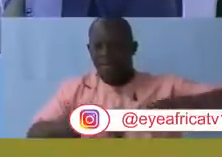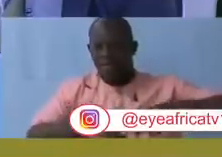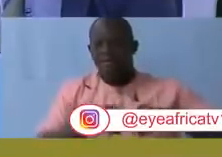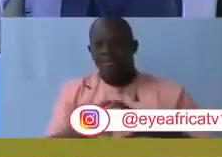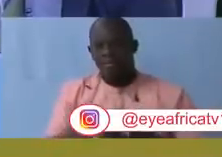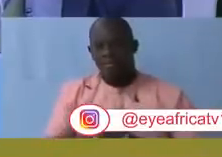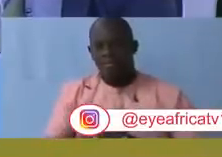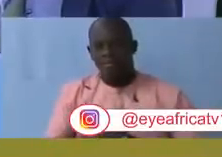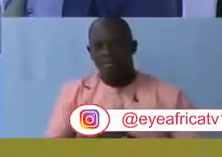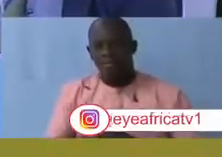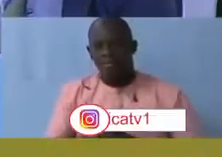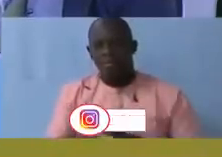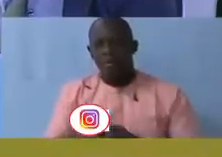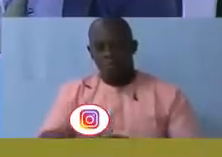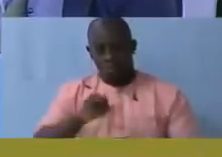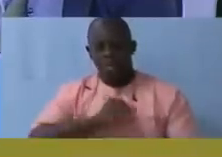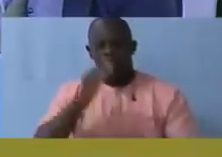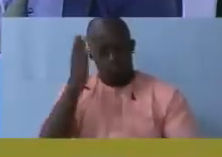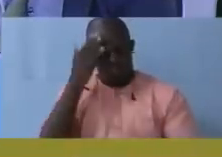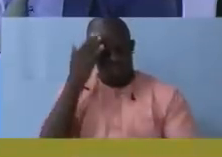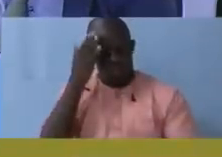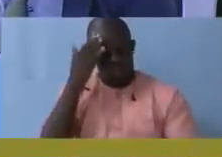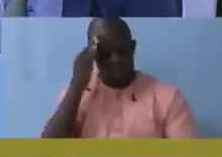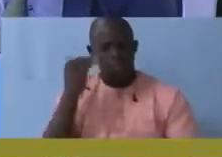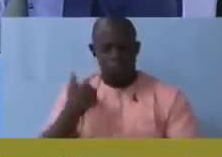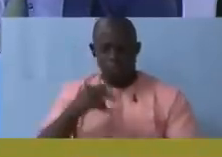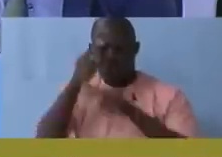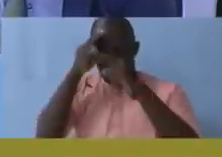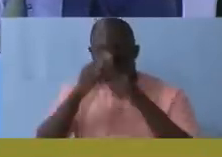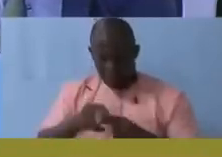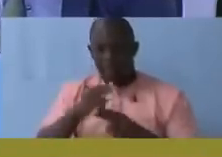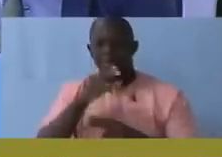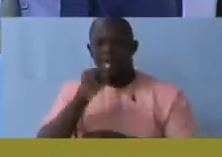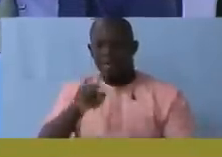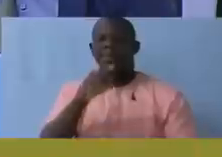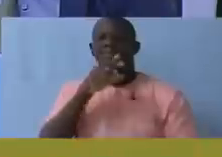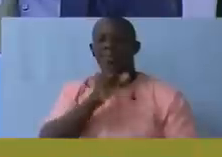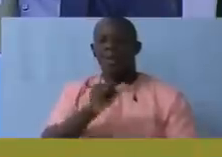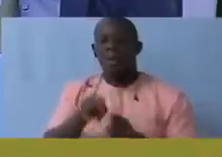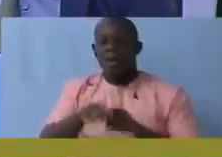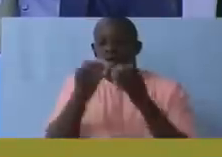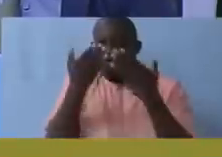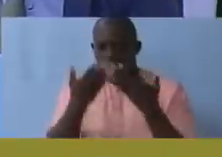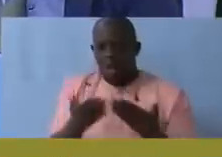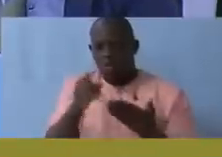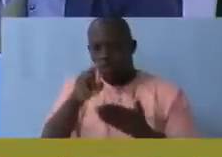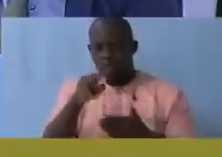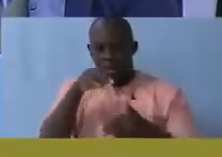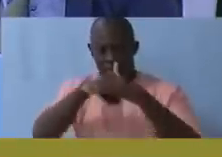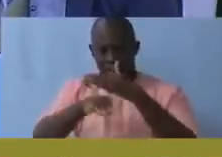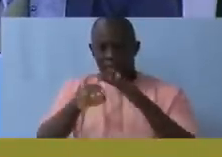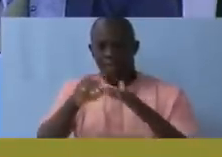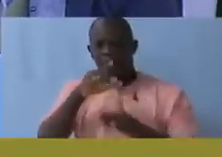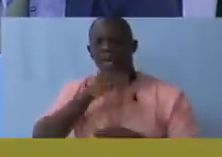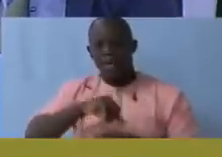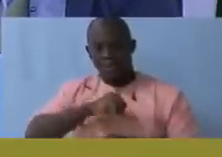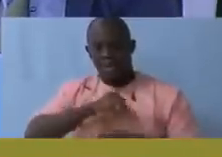I know that. I know his respect. Good. So you were in his lab, and then what happened?